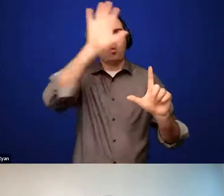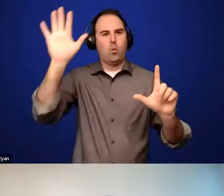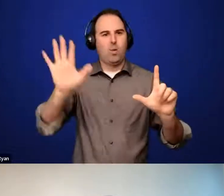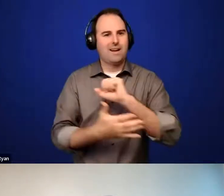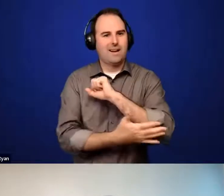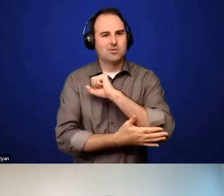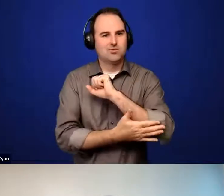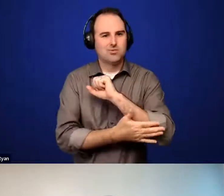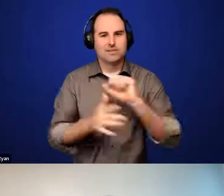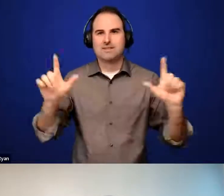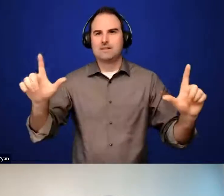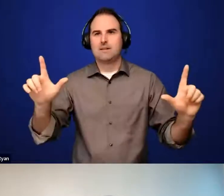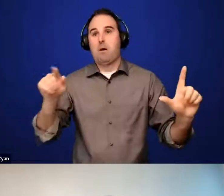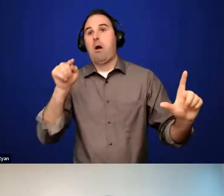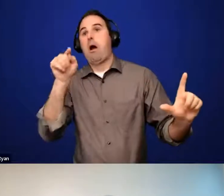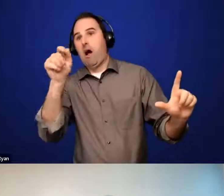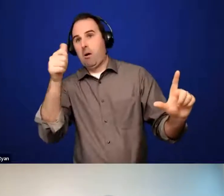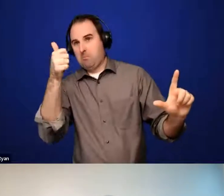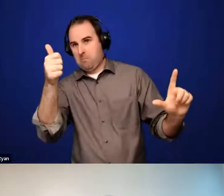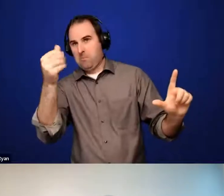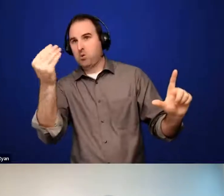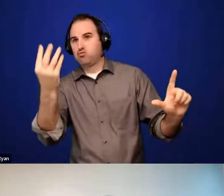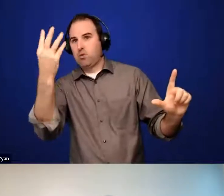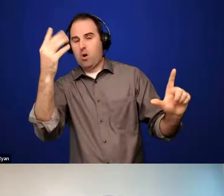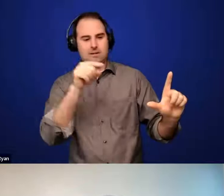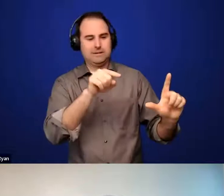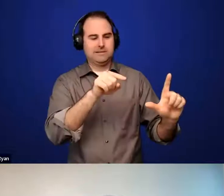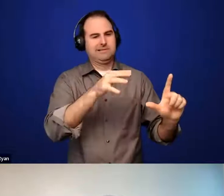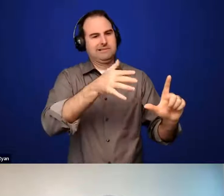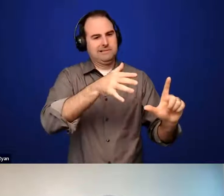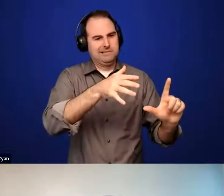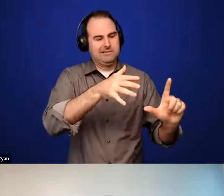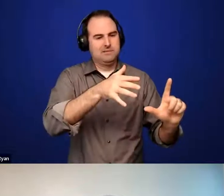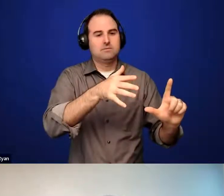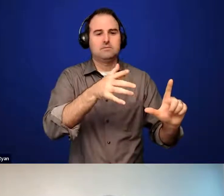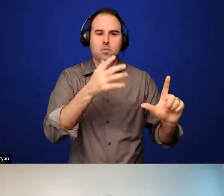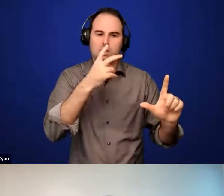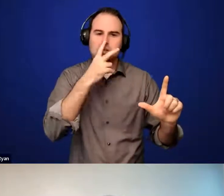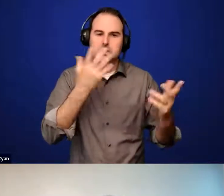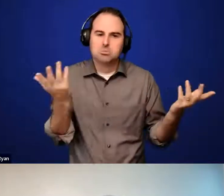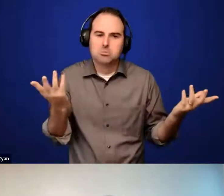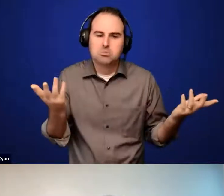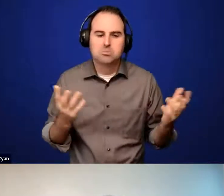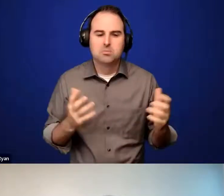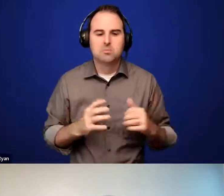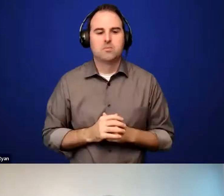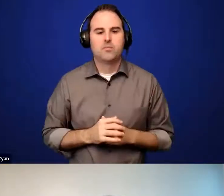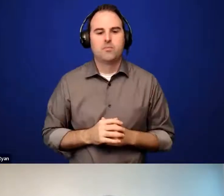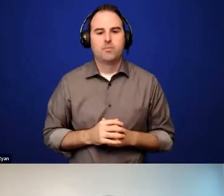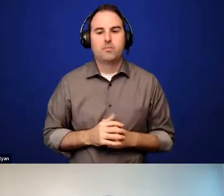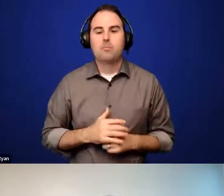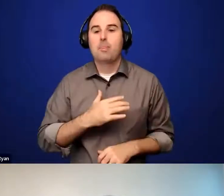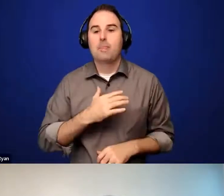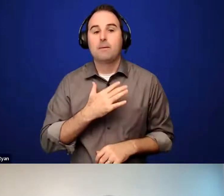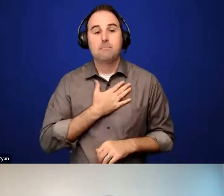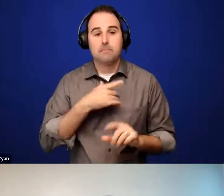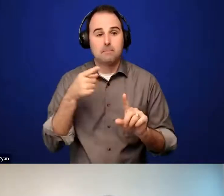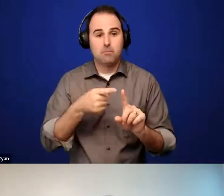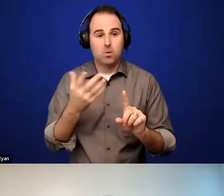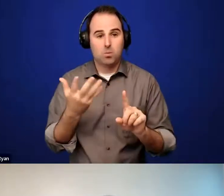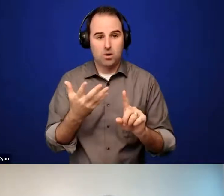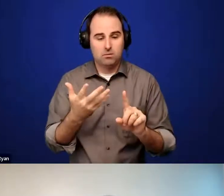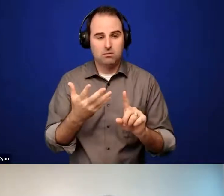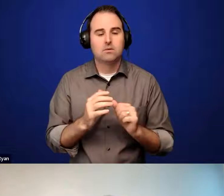they're not. So what I was rather talking about is actually getting climate modeling to